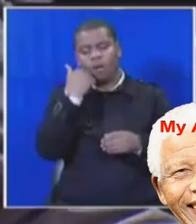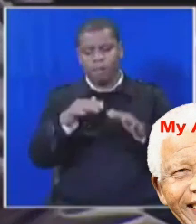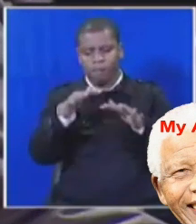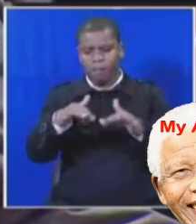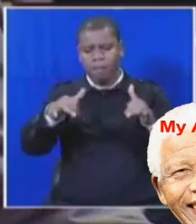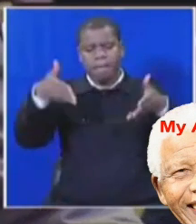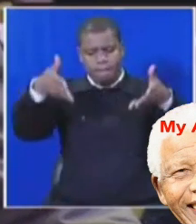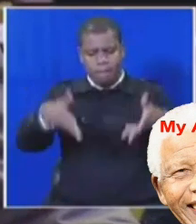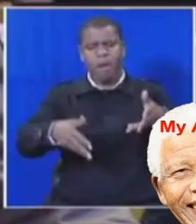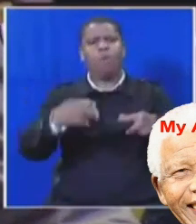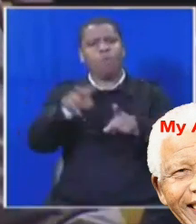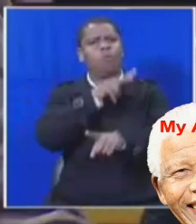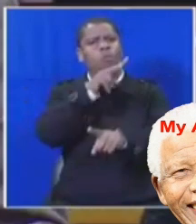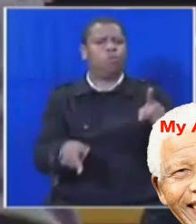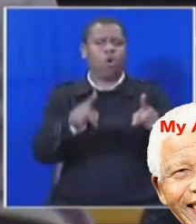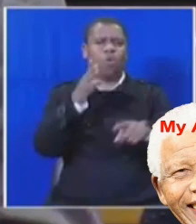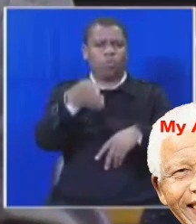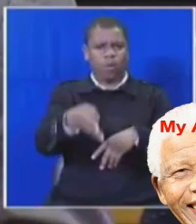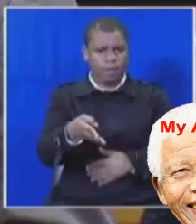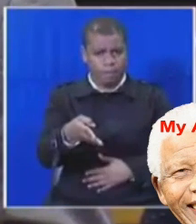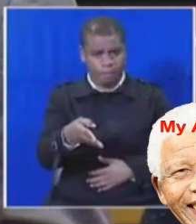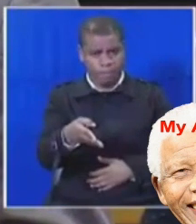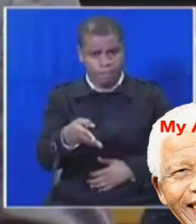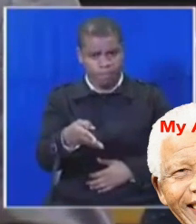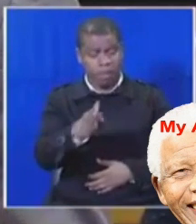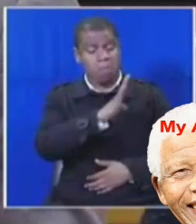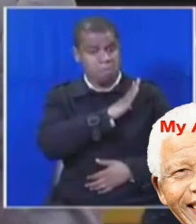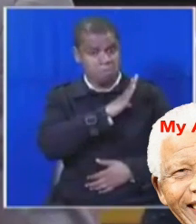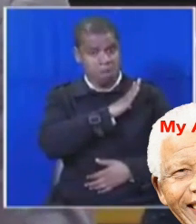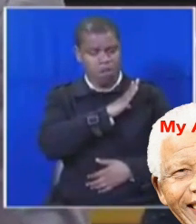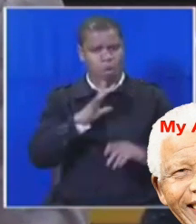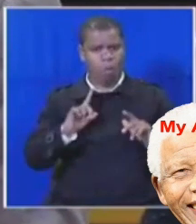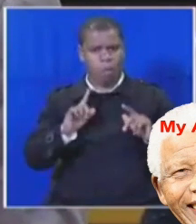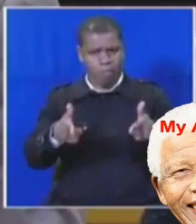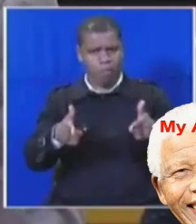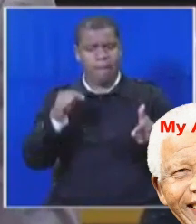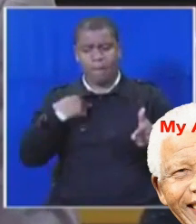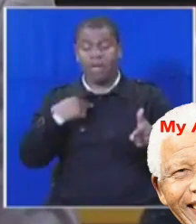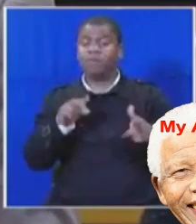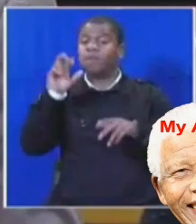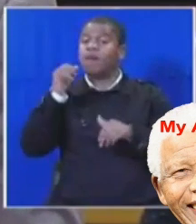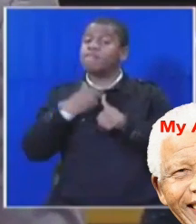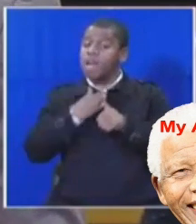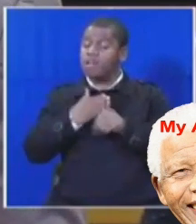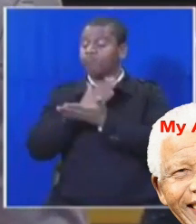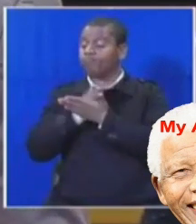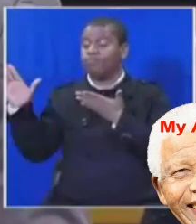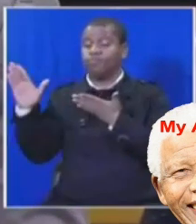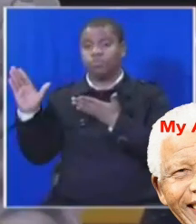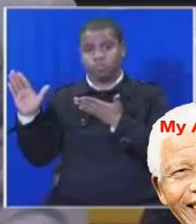members on this side of the House with military action. And he should withdraw that before he continues with his